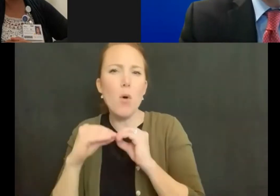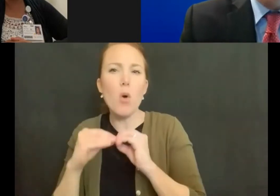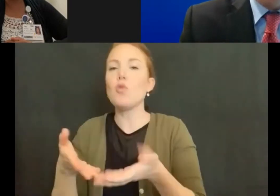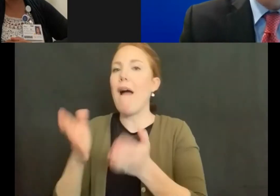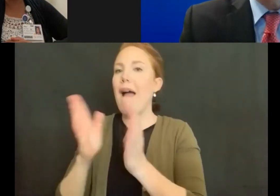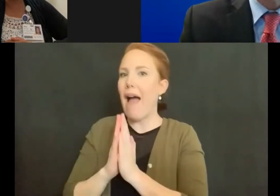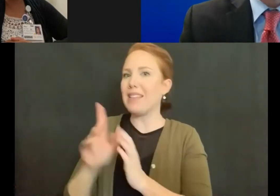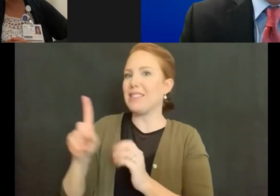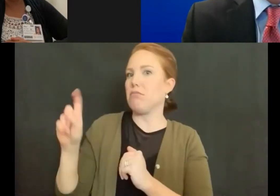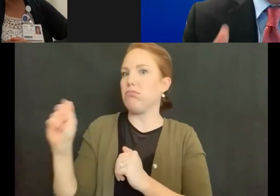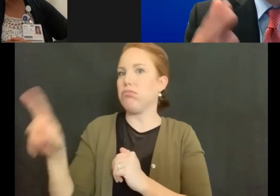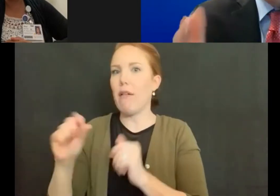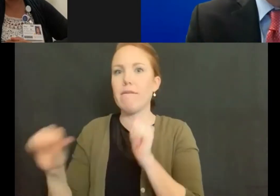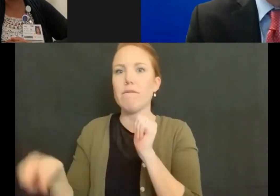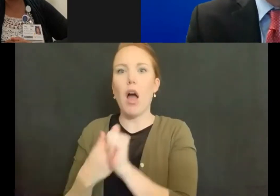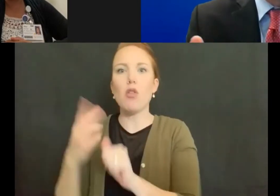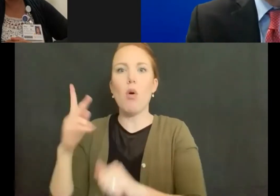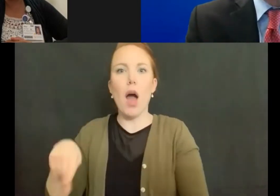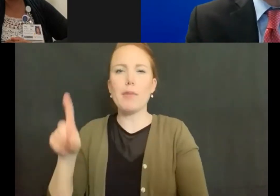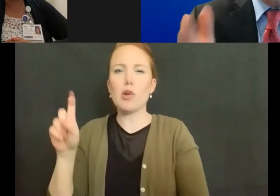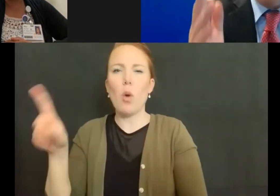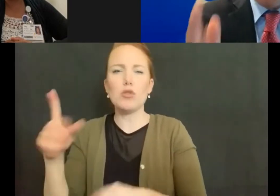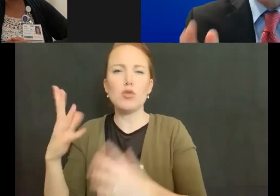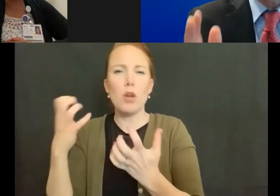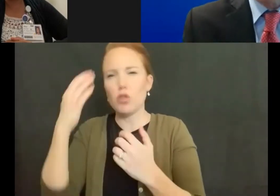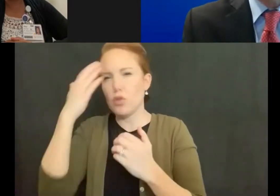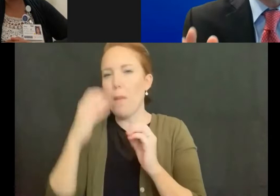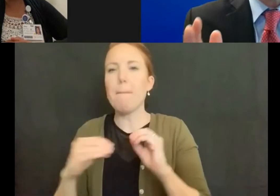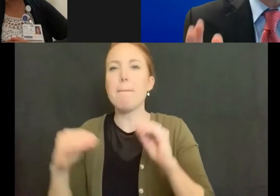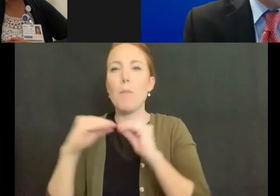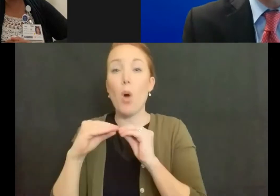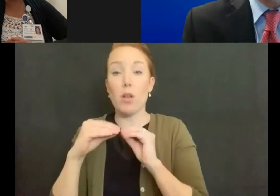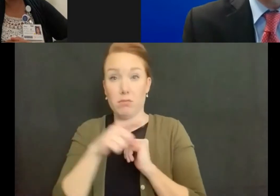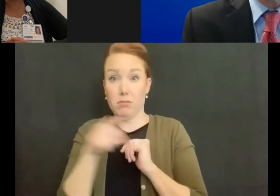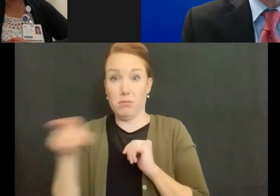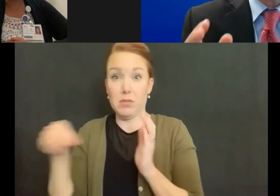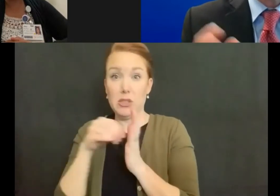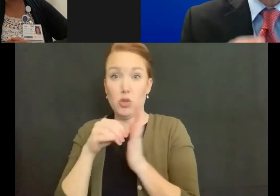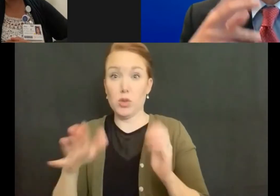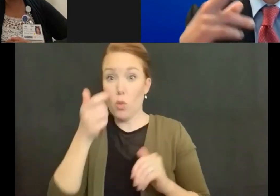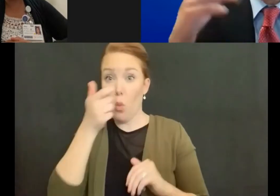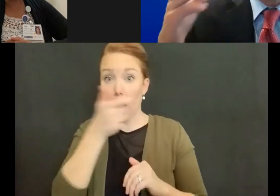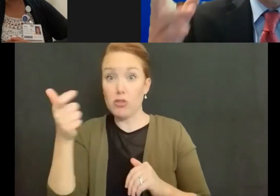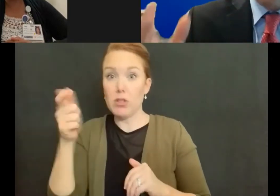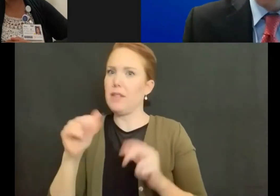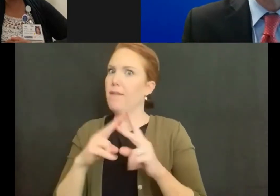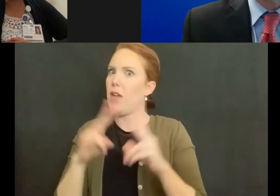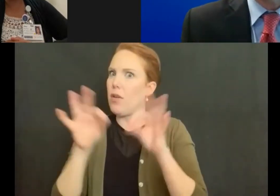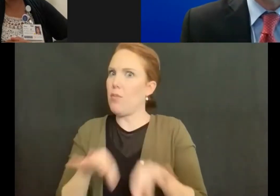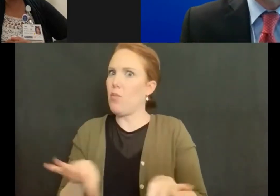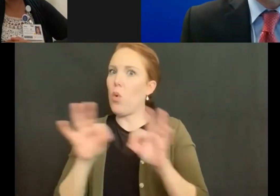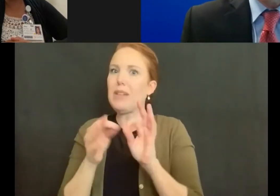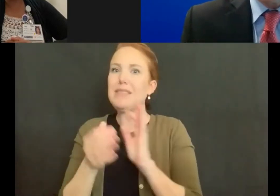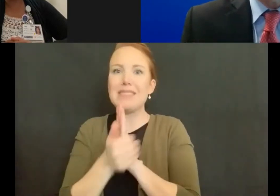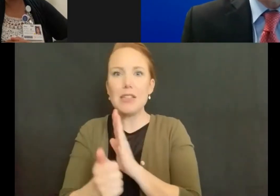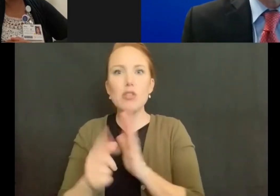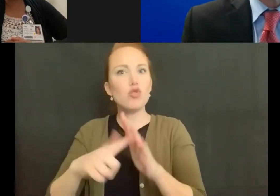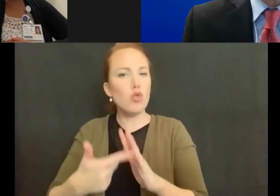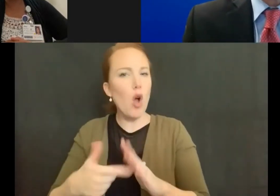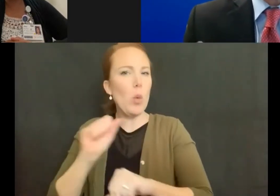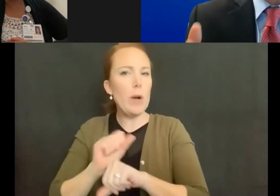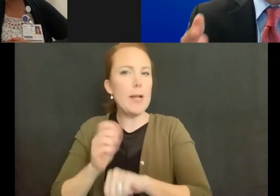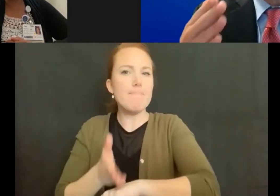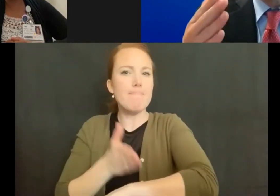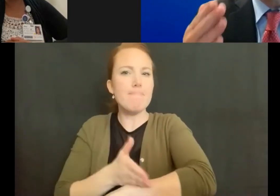to learn more. And for all the students watching, that's a very important skill to begin to work on at a young